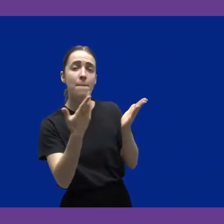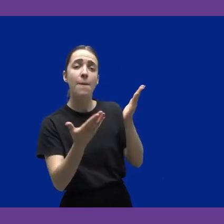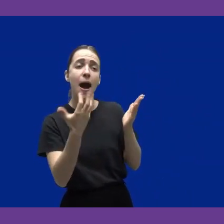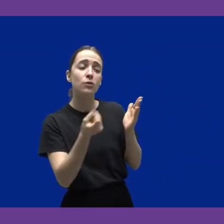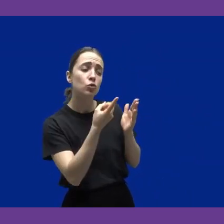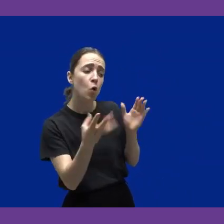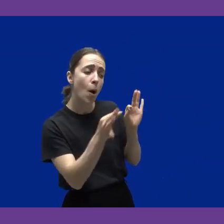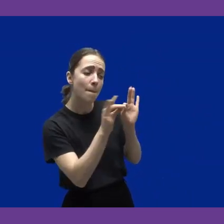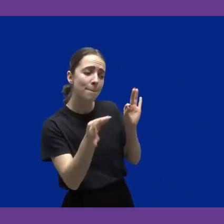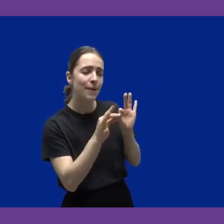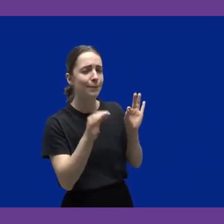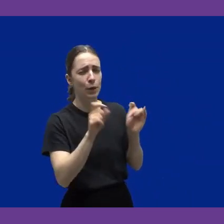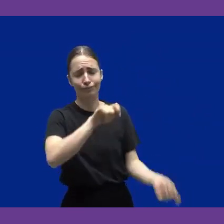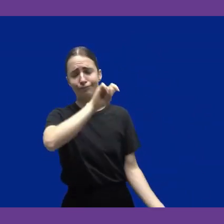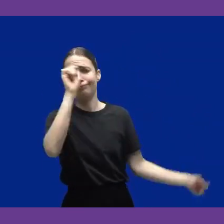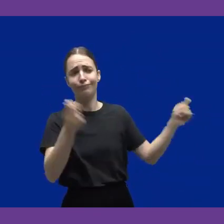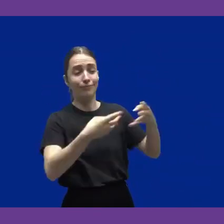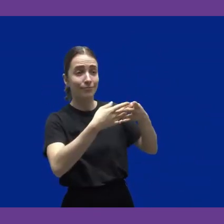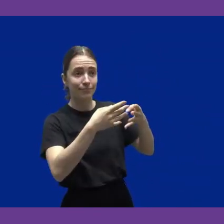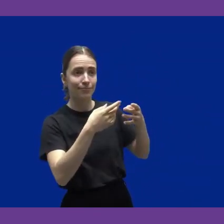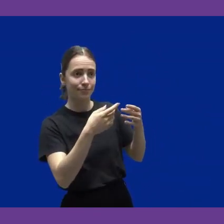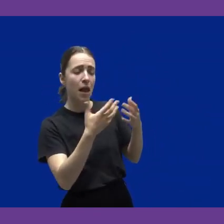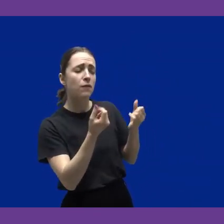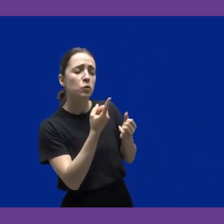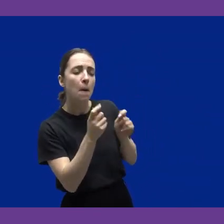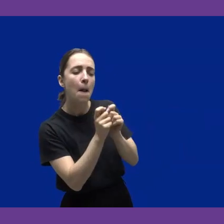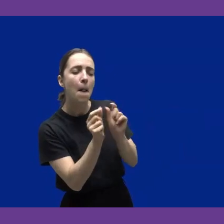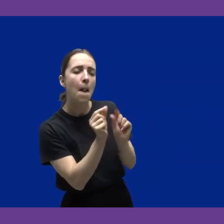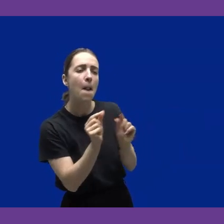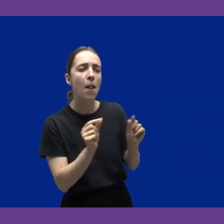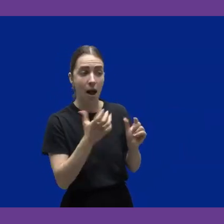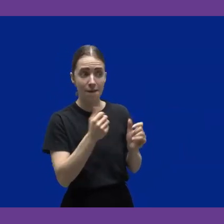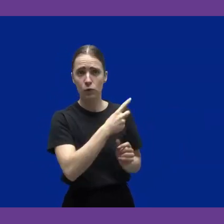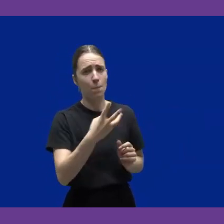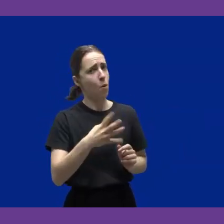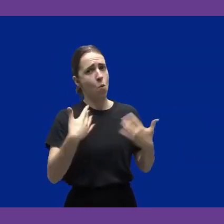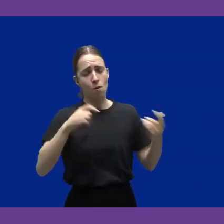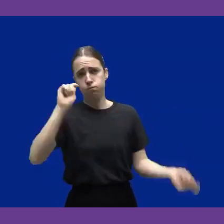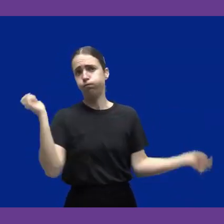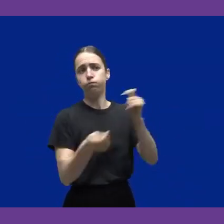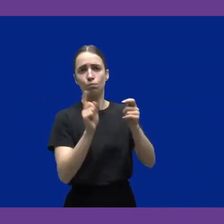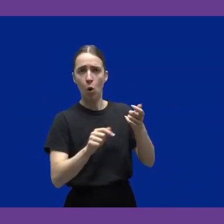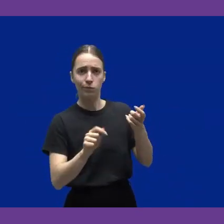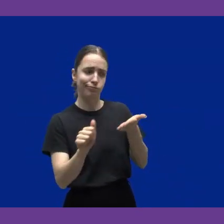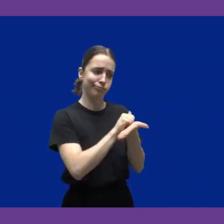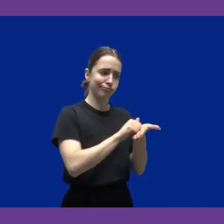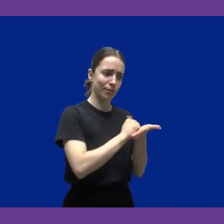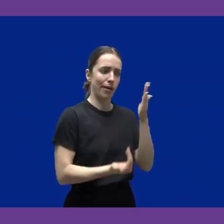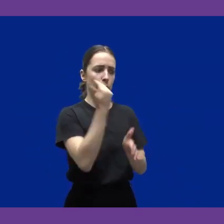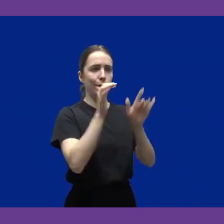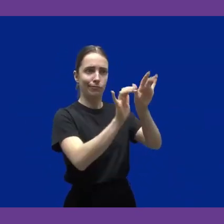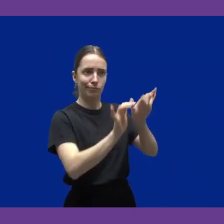where there are big changes. For example, regarding real-time text, there's a very big change from the previous edition, and there are